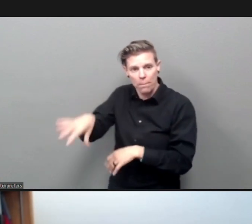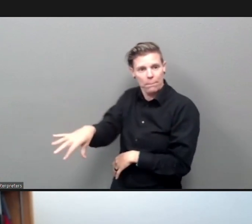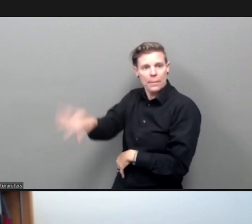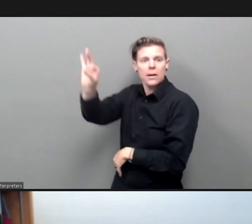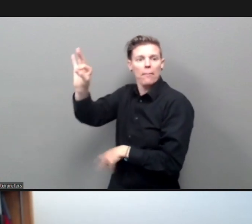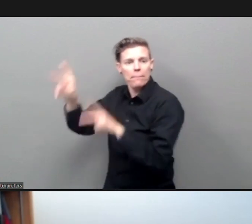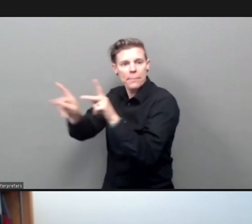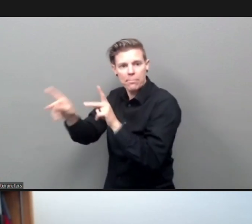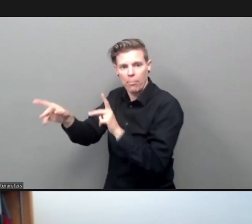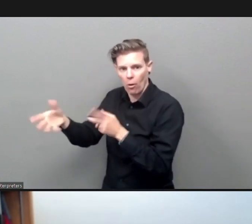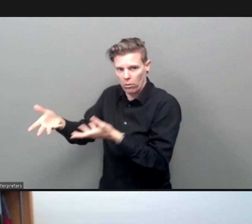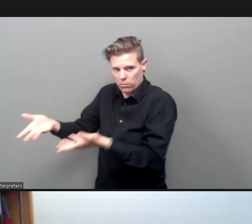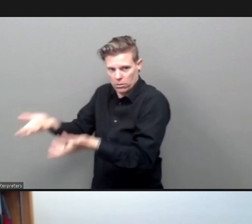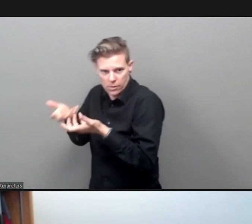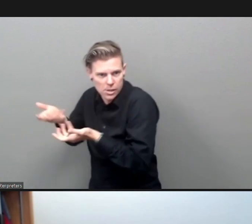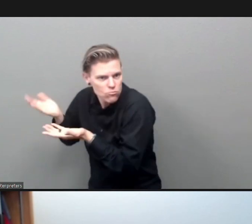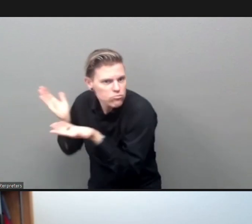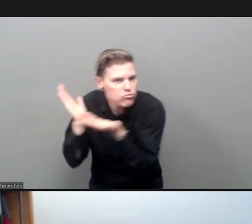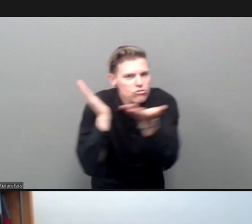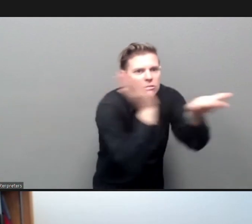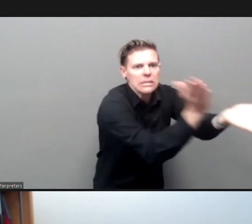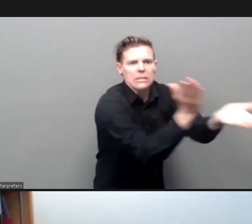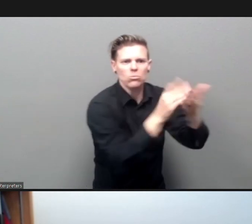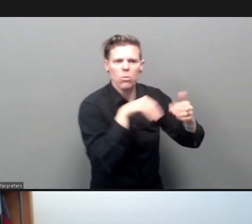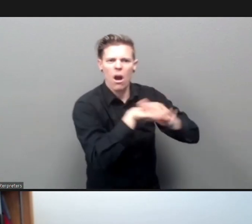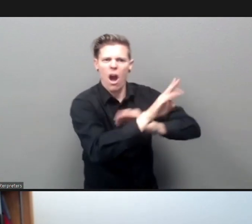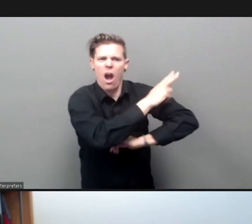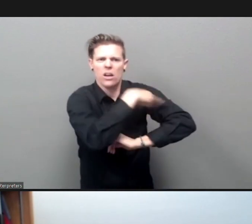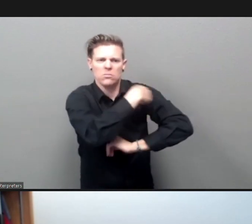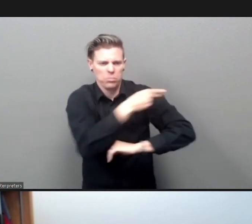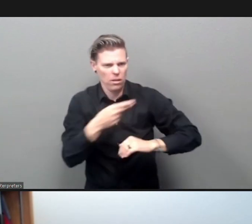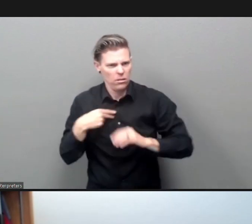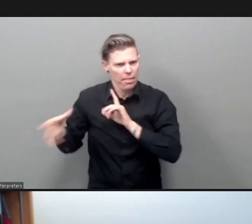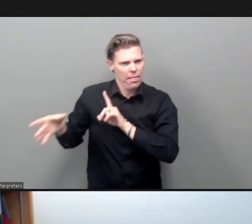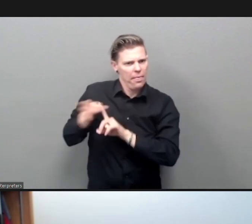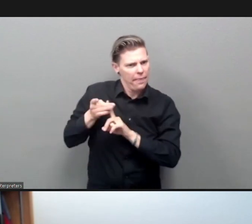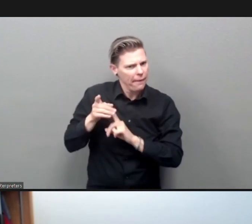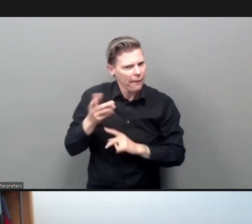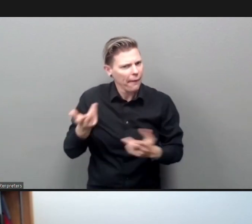Yeah, I think the definition in the public health order is that they're